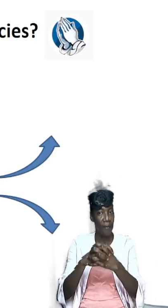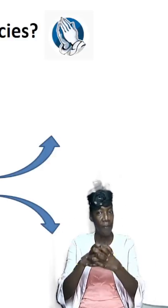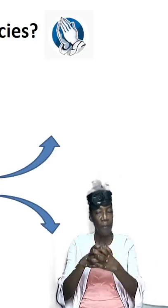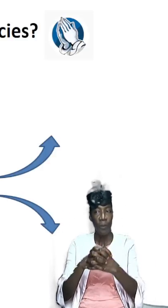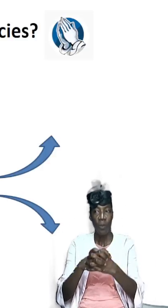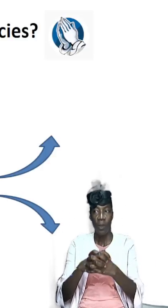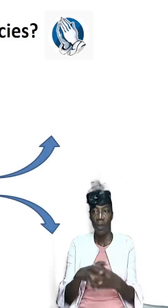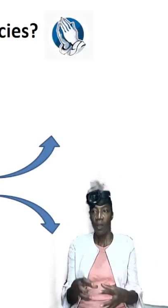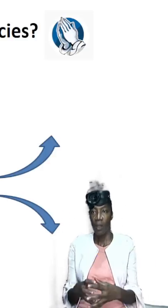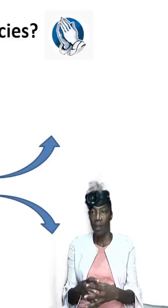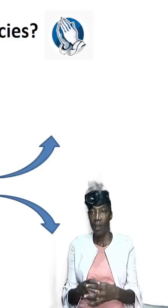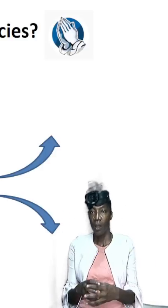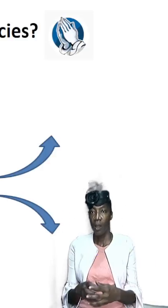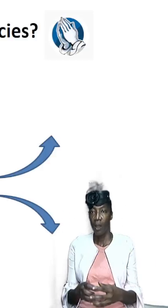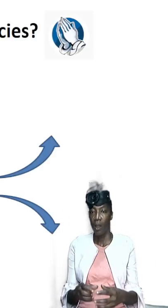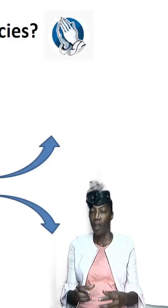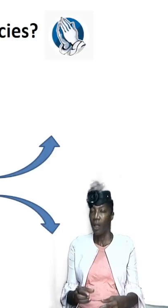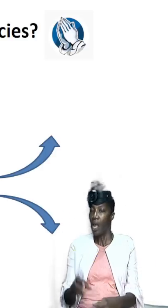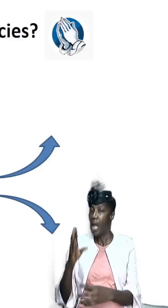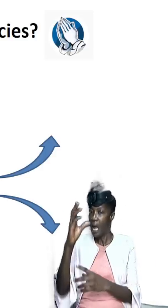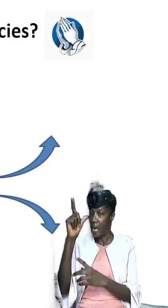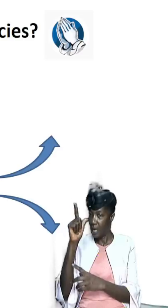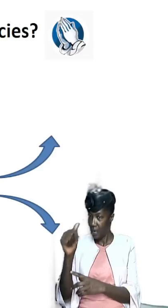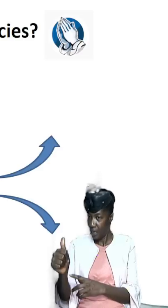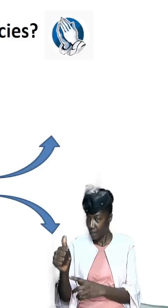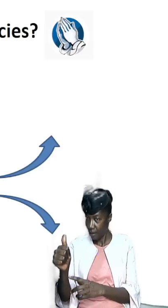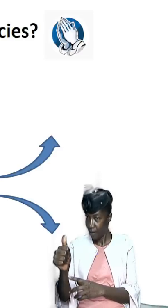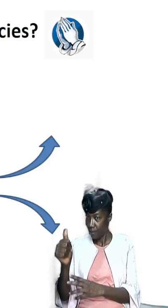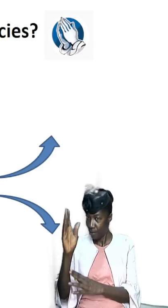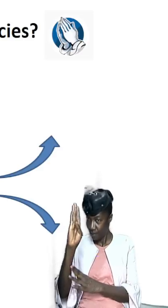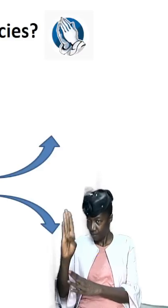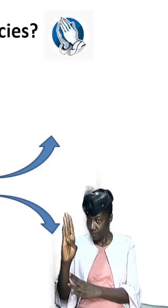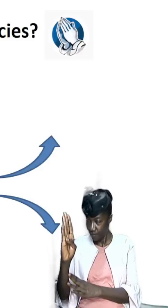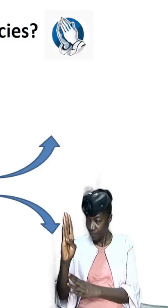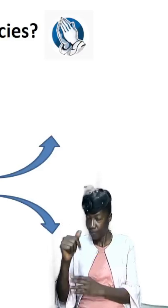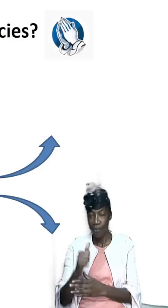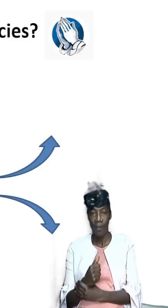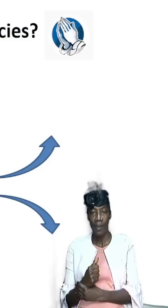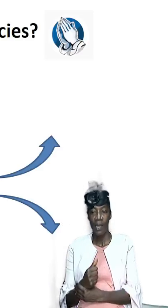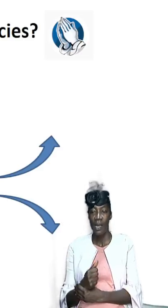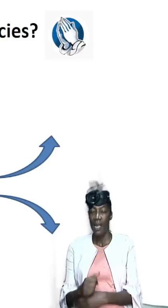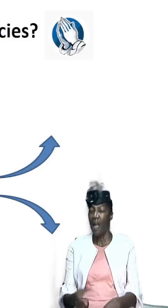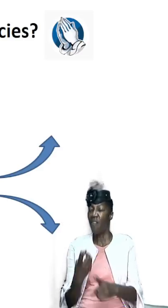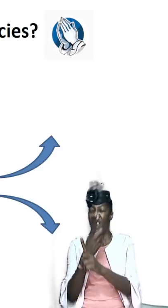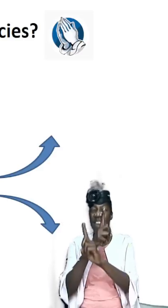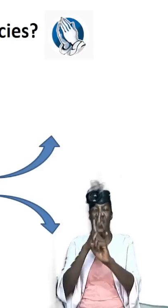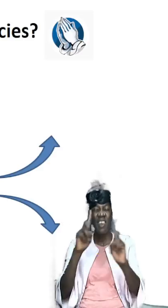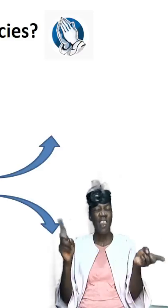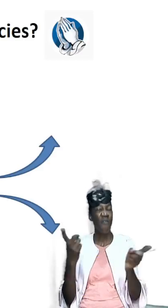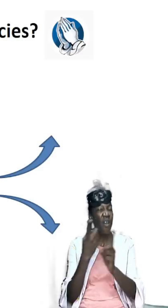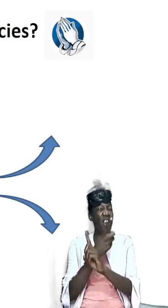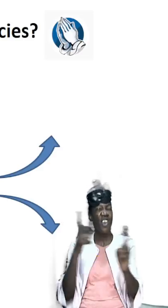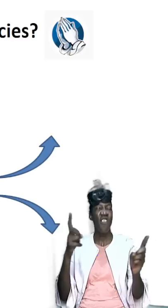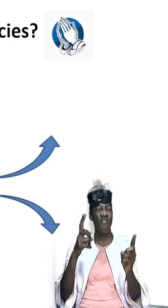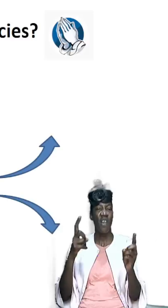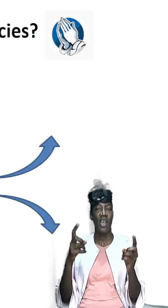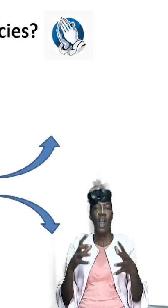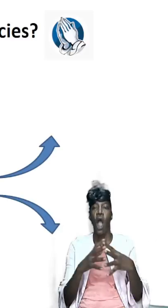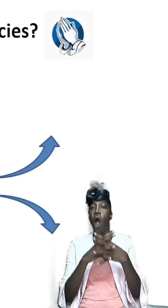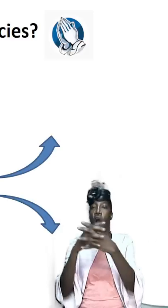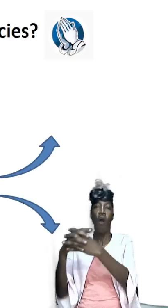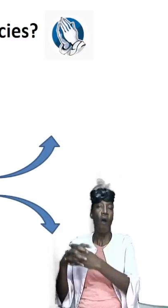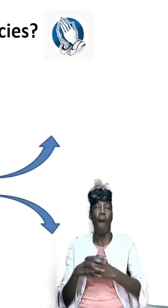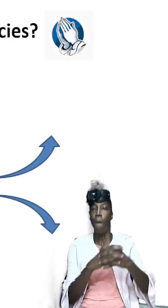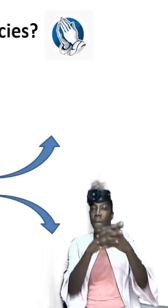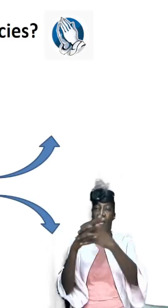big A, little A, big B, little B, big C, little, you can have a variety of combinations. We have gone through that